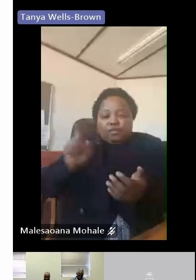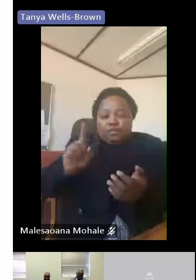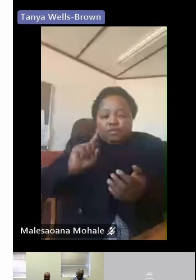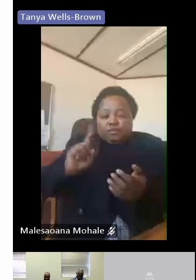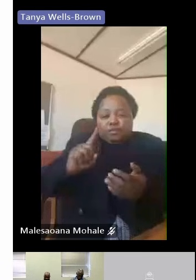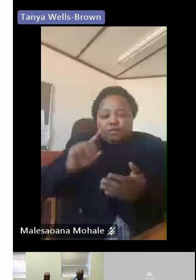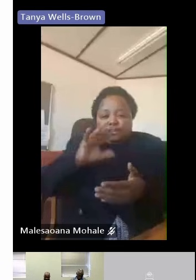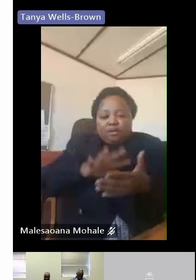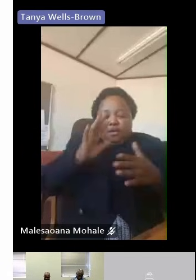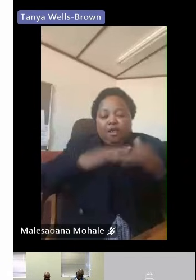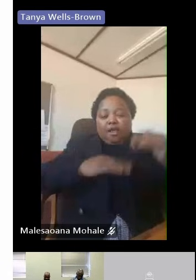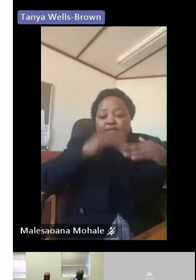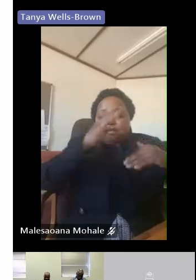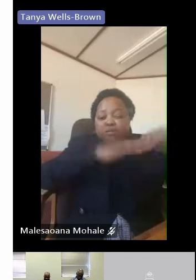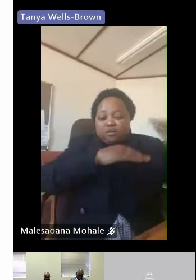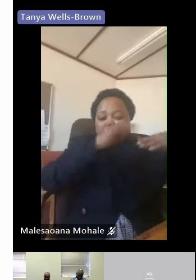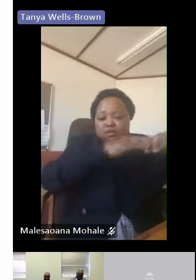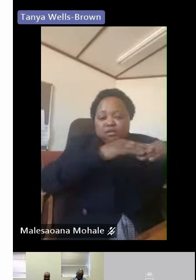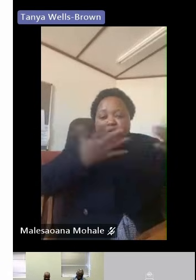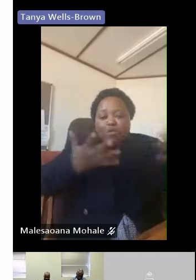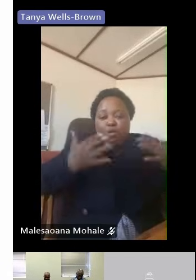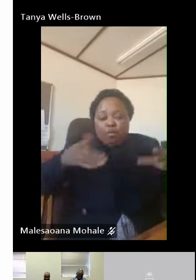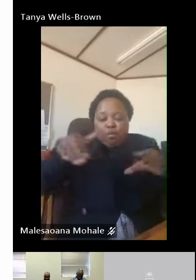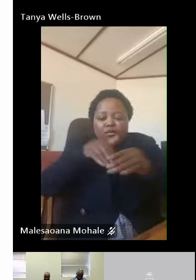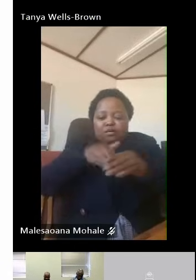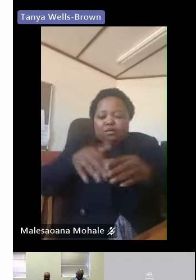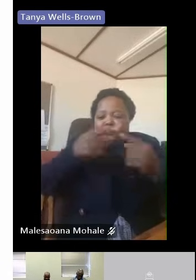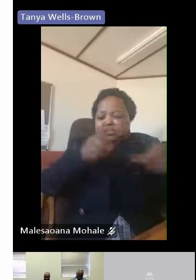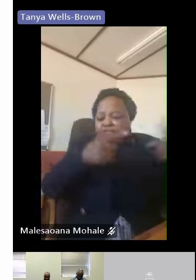across this multi-sectoral response.